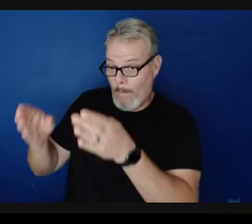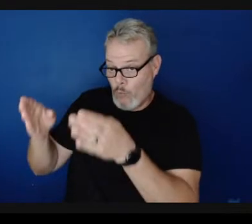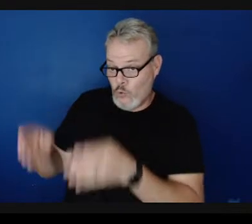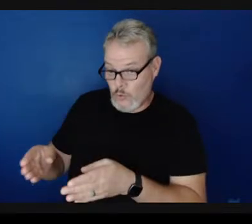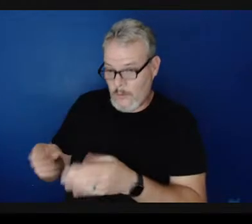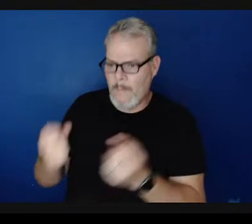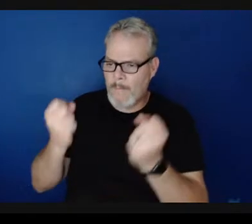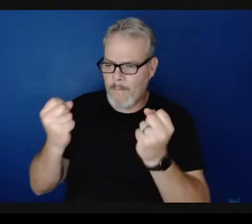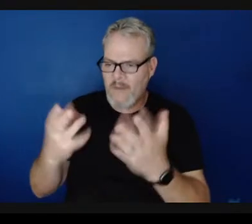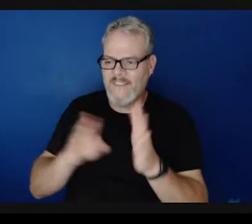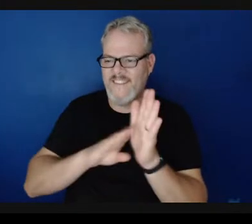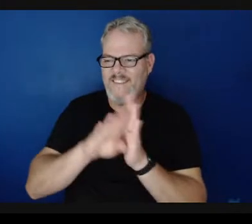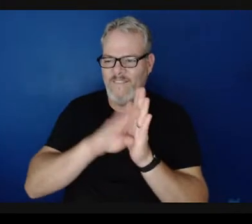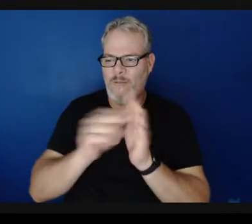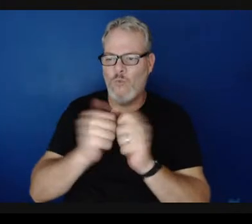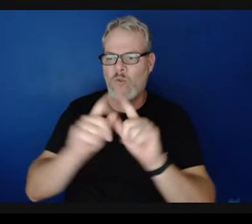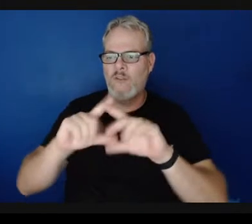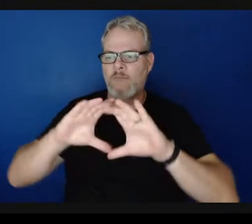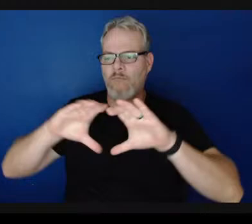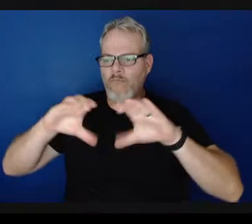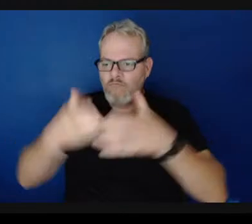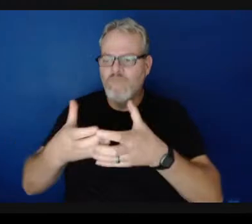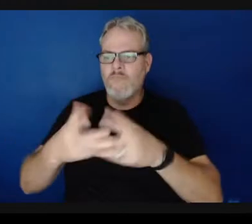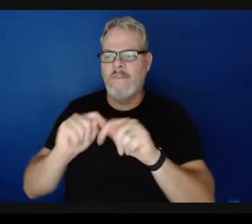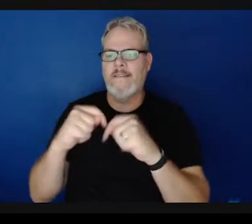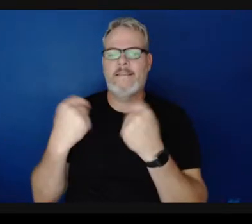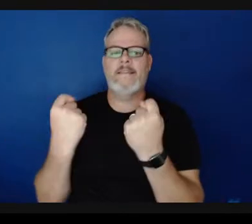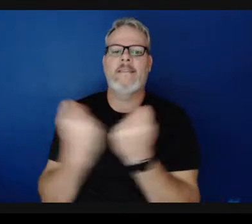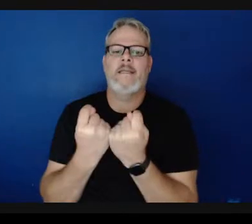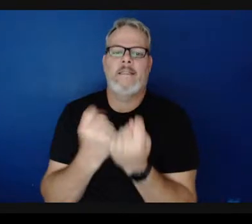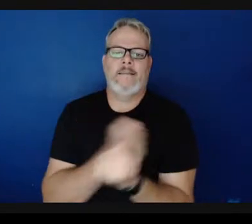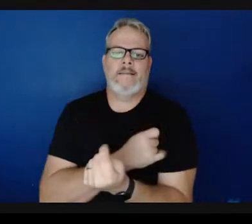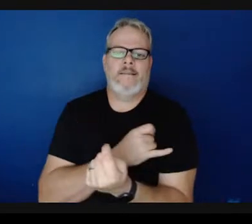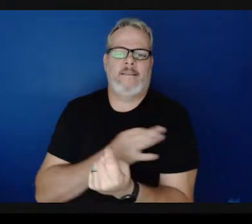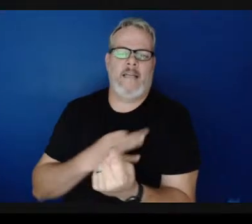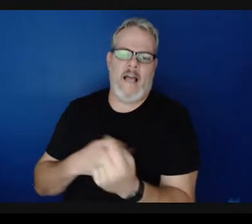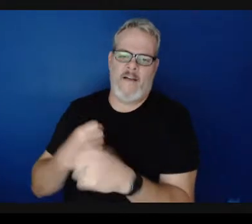everything is as accurate and clear as possible.